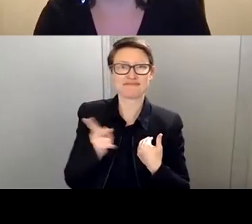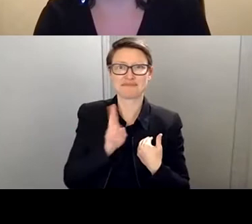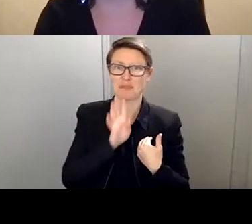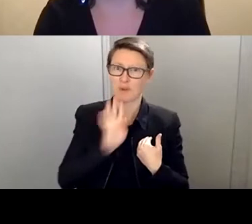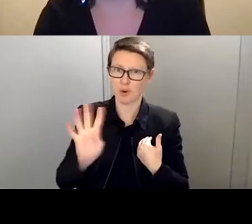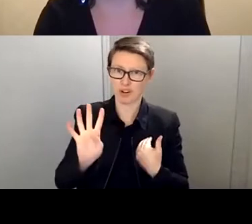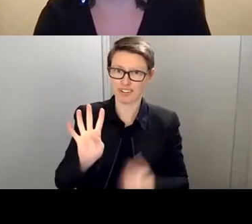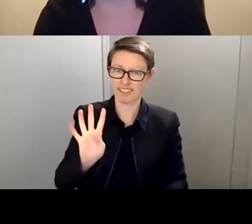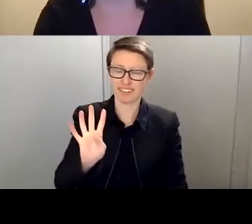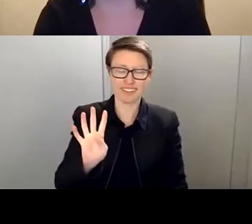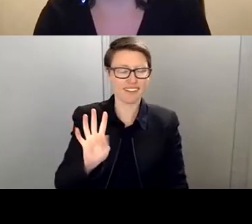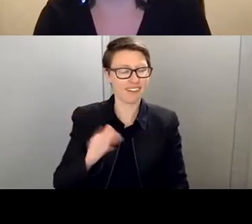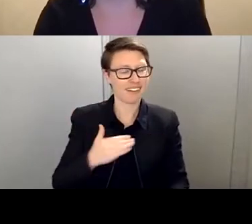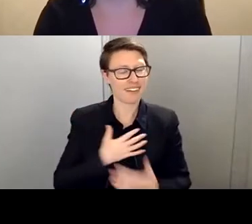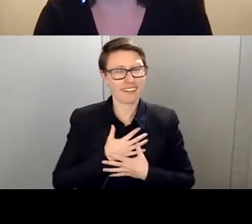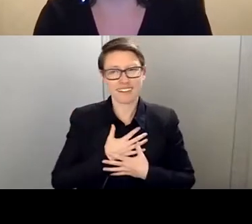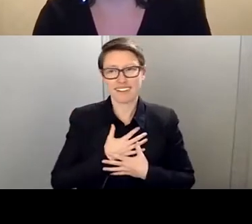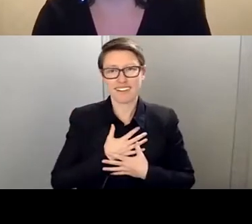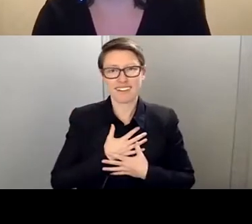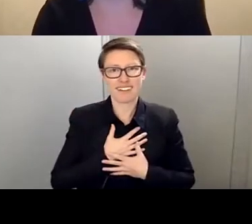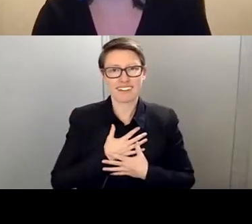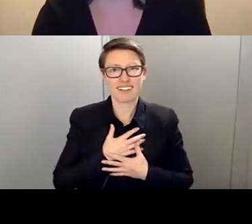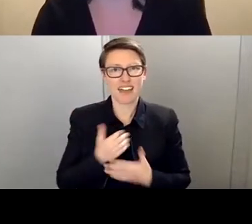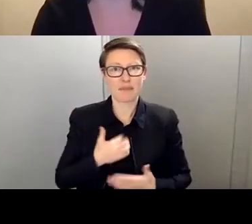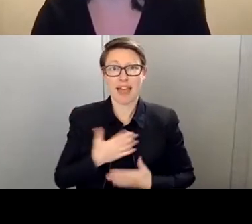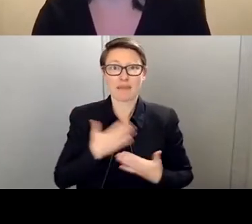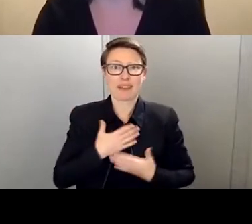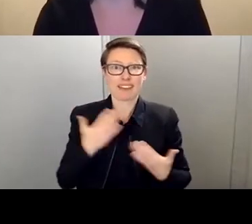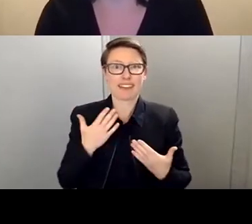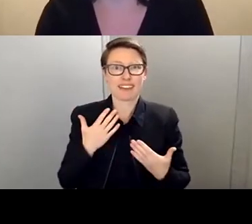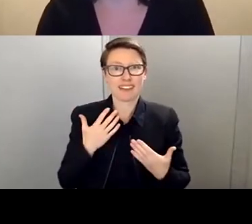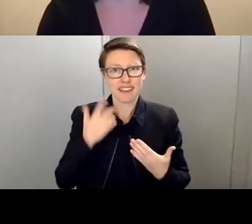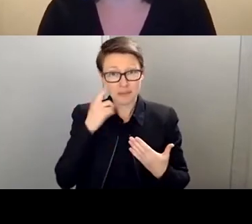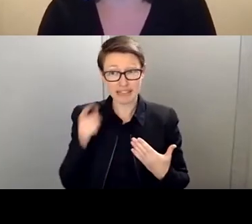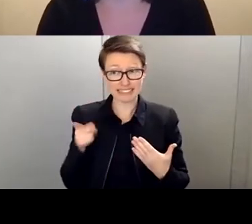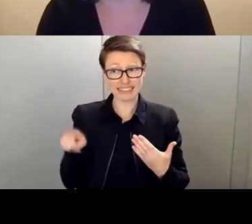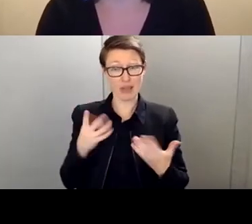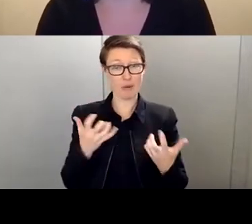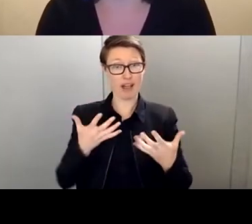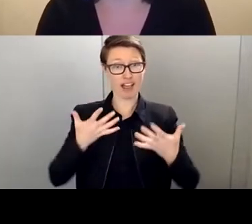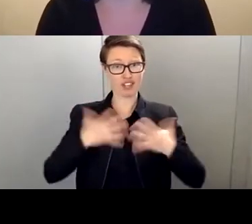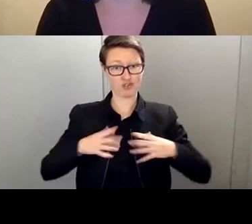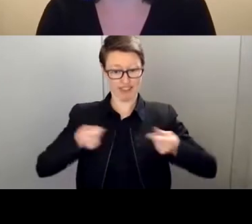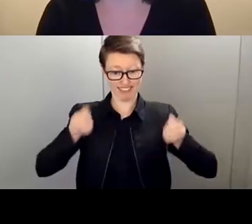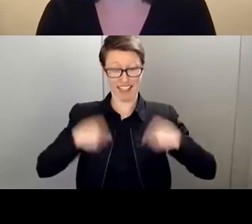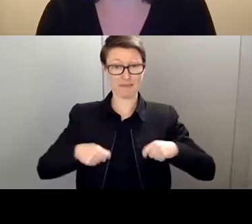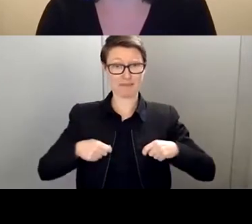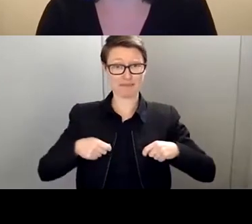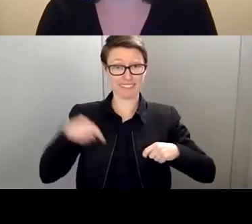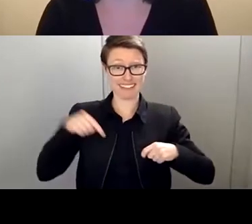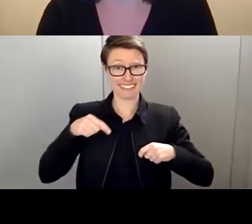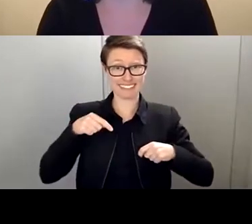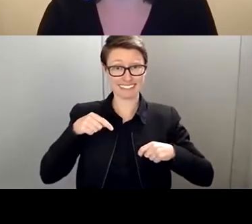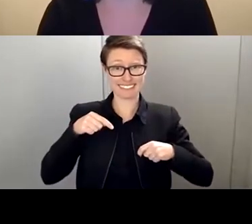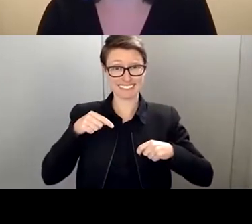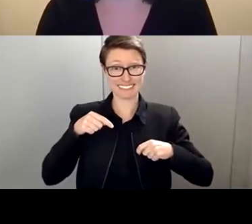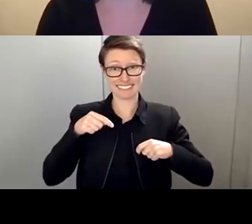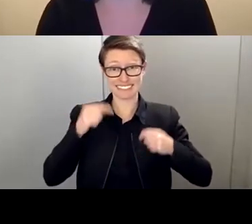like they're the person that they want to dress up for this Halloween is not